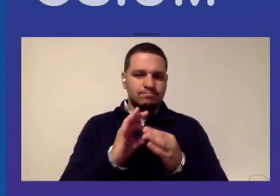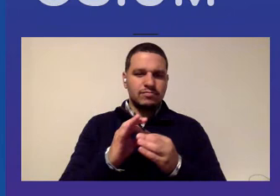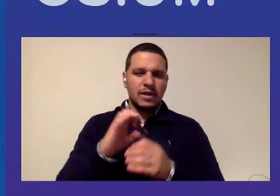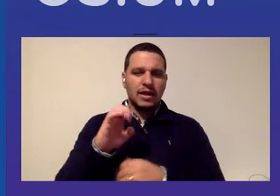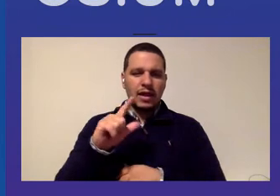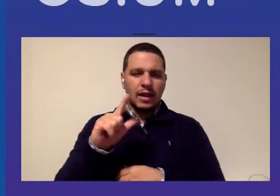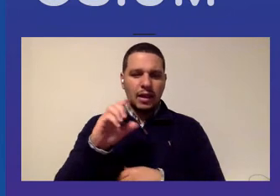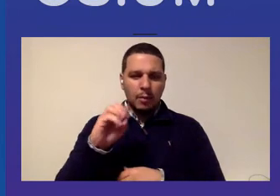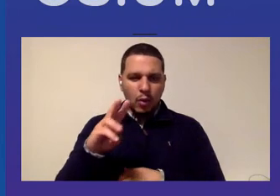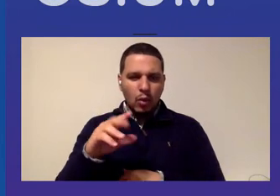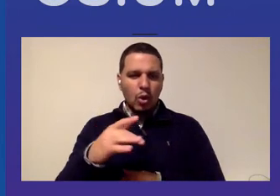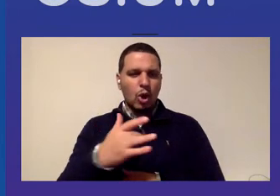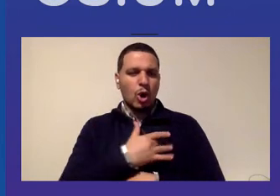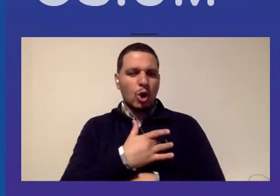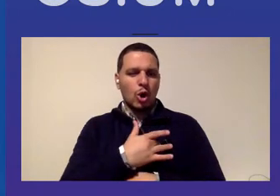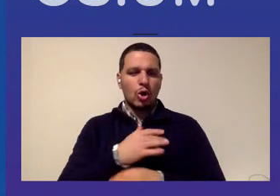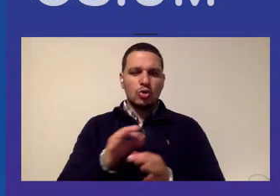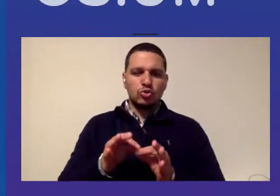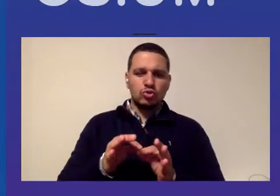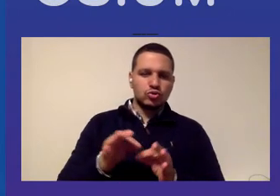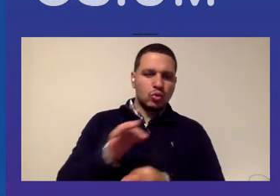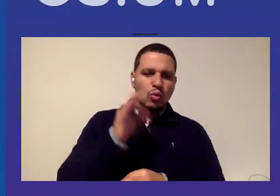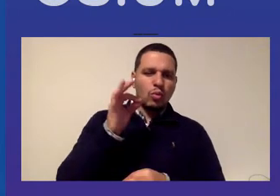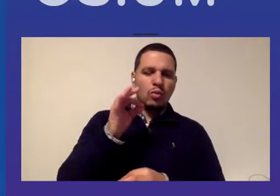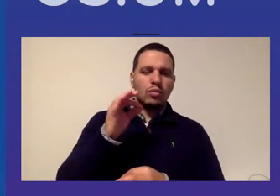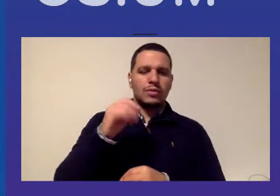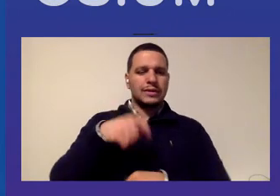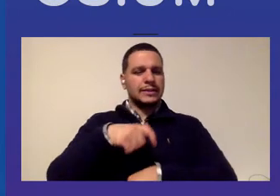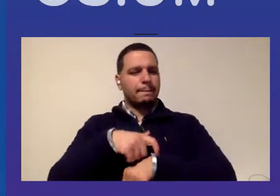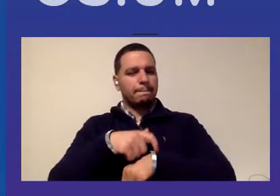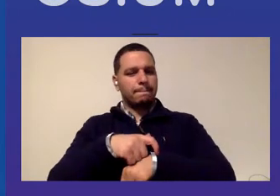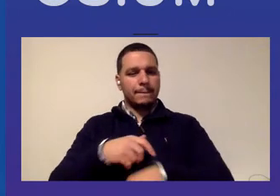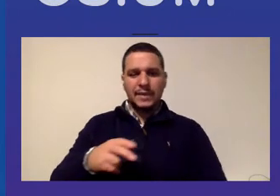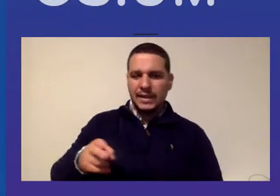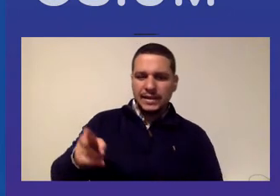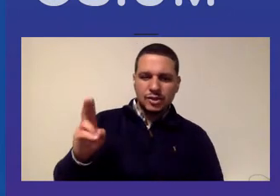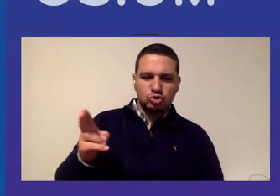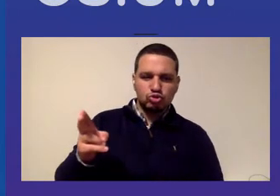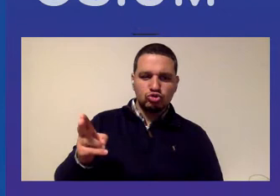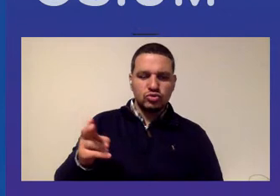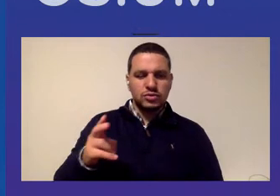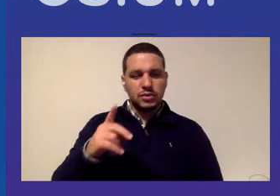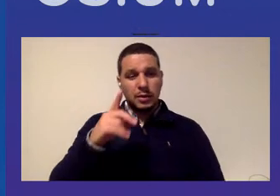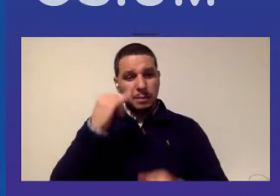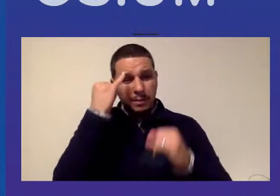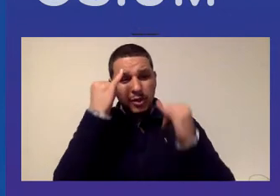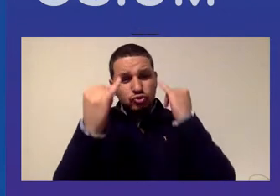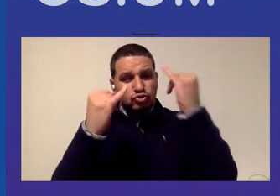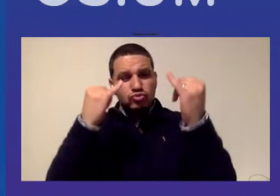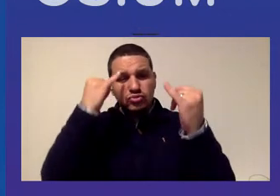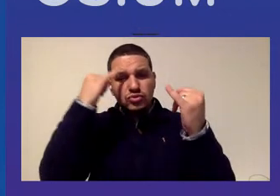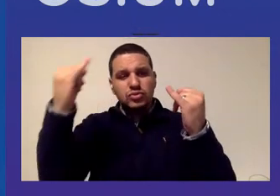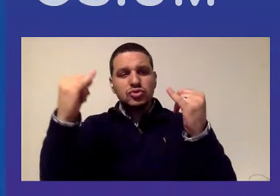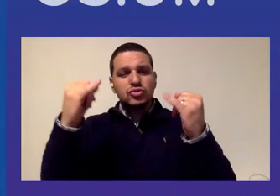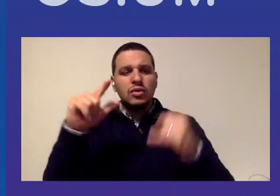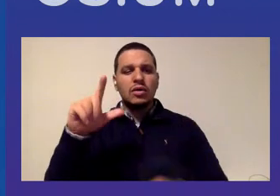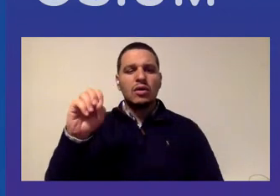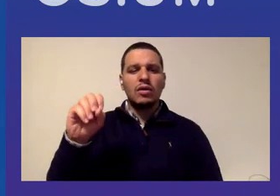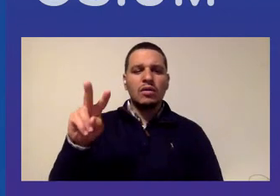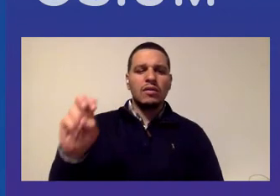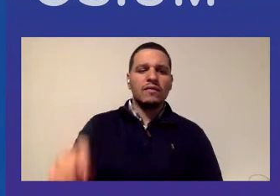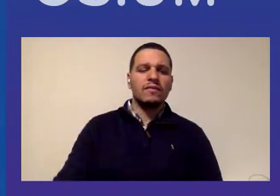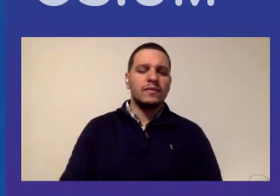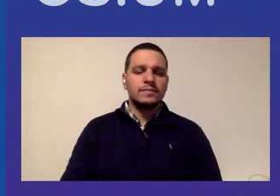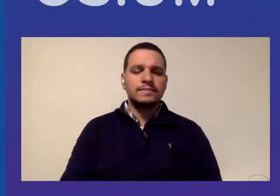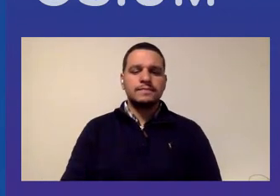heart, soul, time, history, imagination, and love.